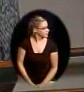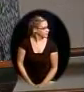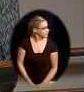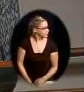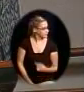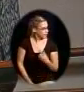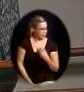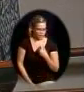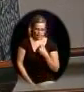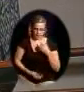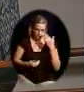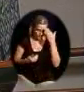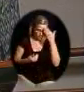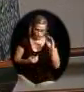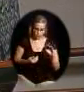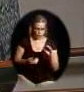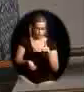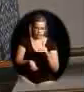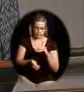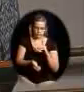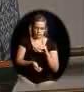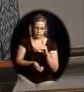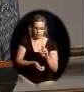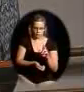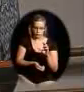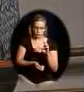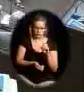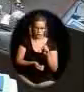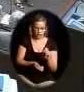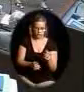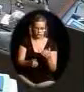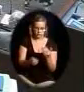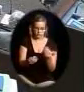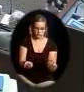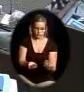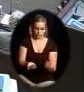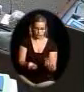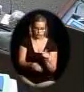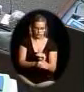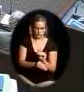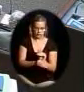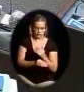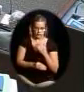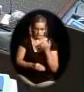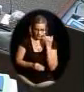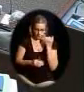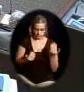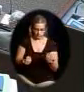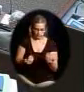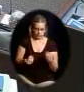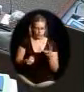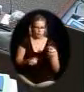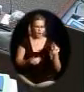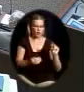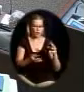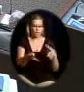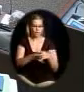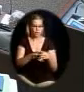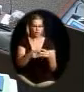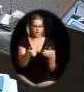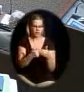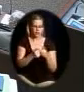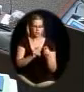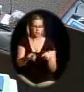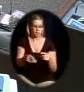And I don't know if Dr. Poss is here tonight or not, but if you're here, please come forward with Garrett. Football